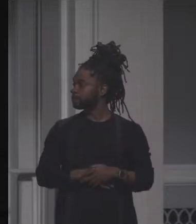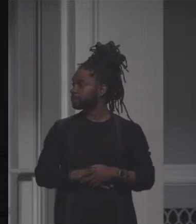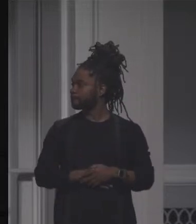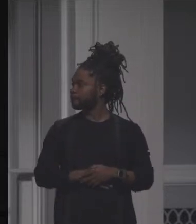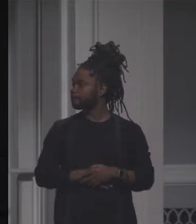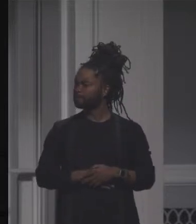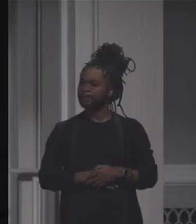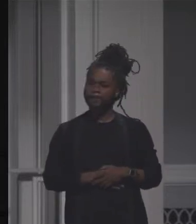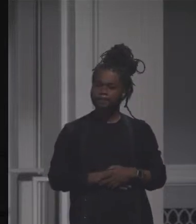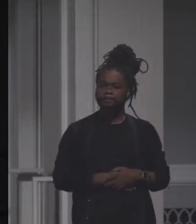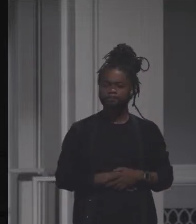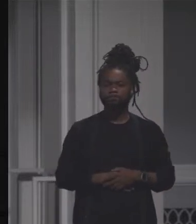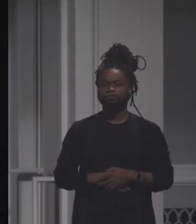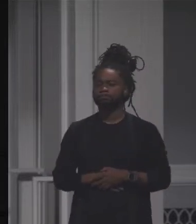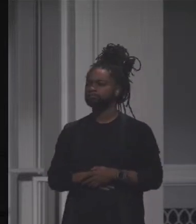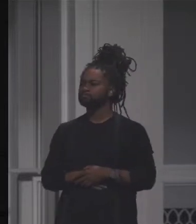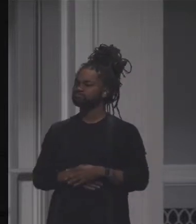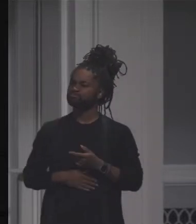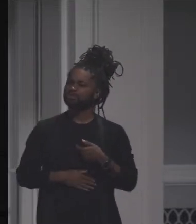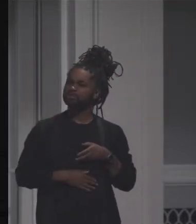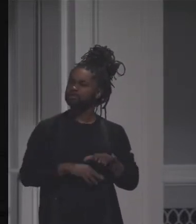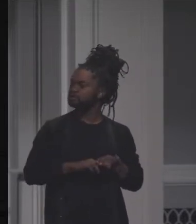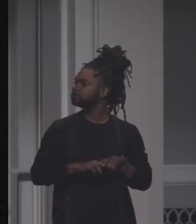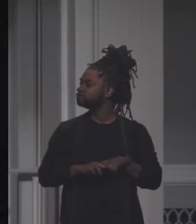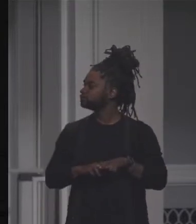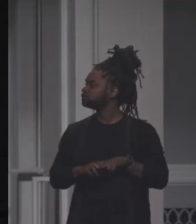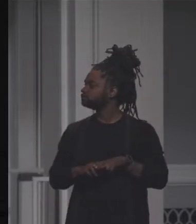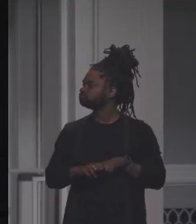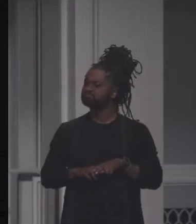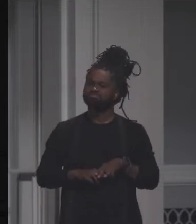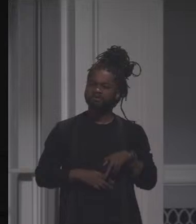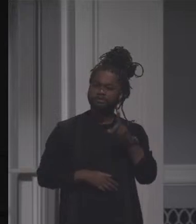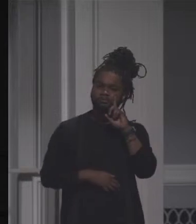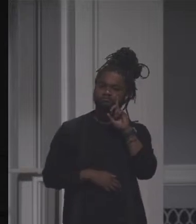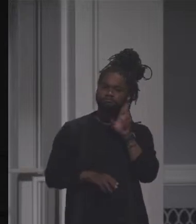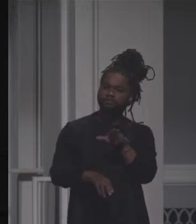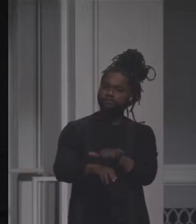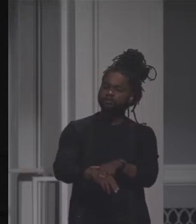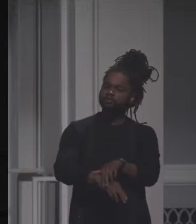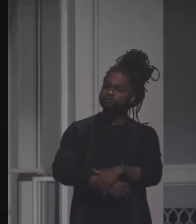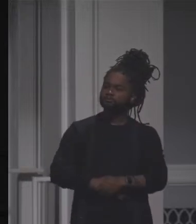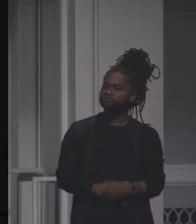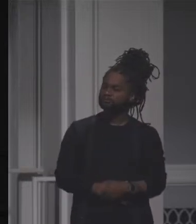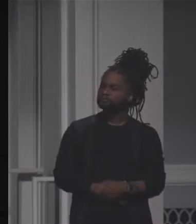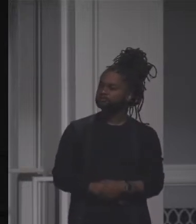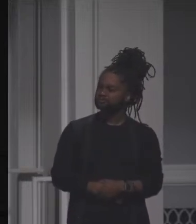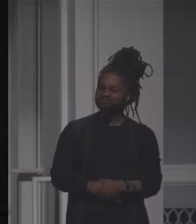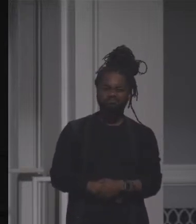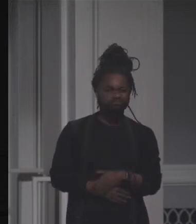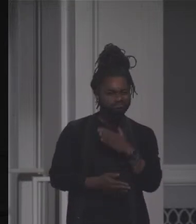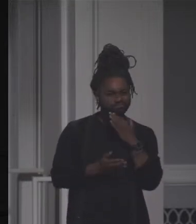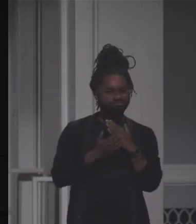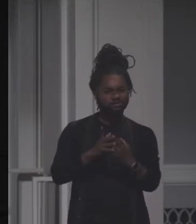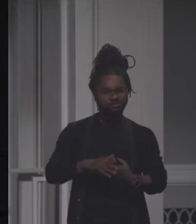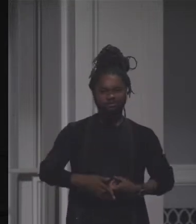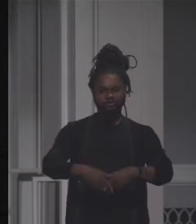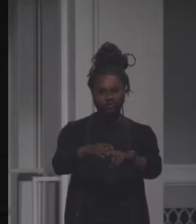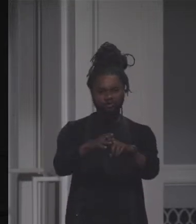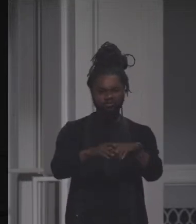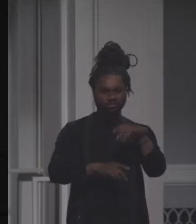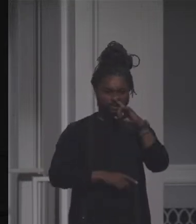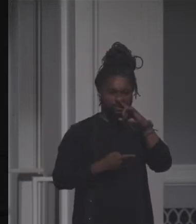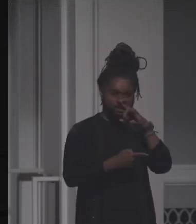So I sat back, I read that, and I thought, of course, what better way to begin than with a